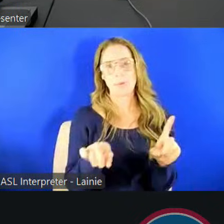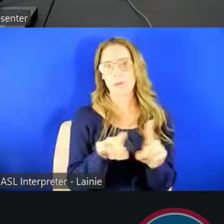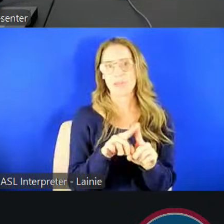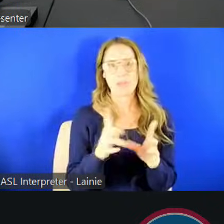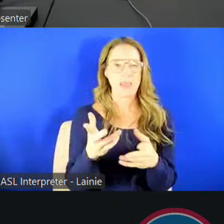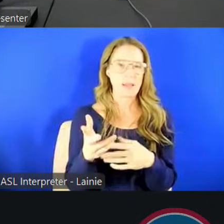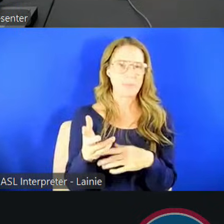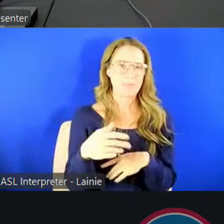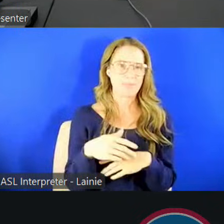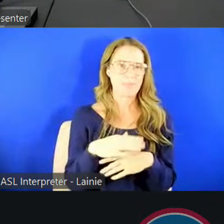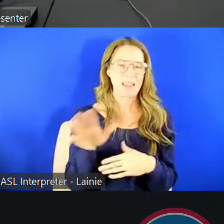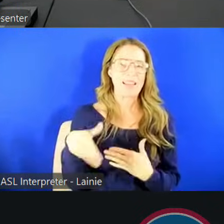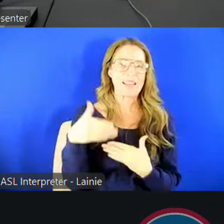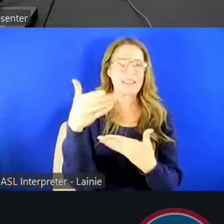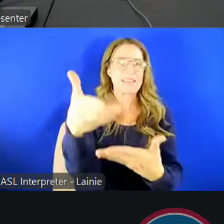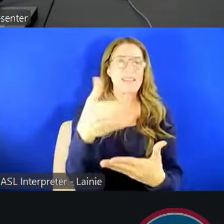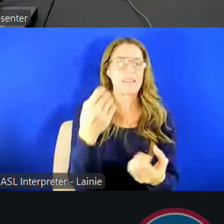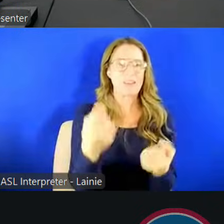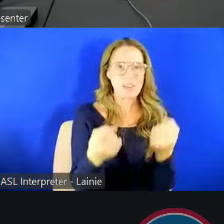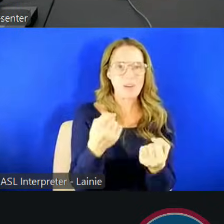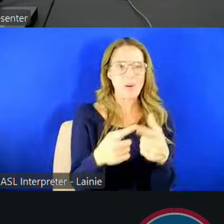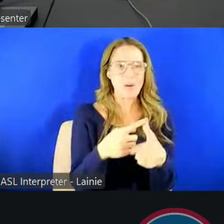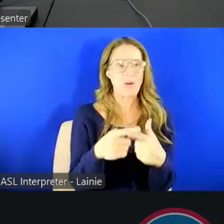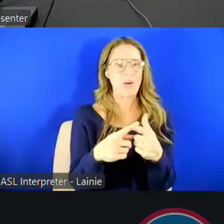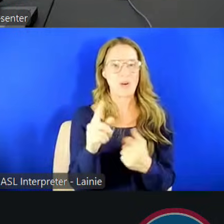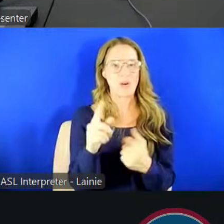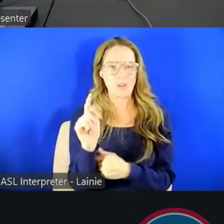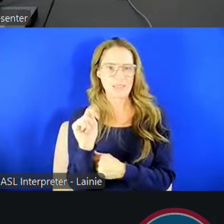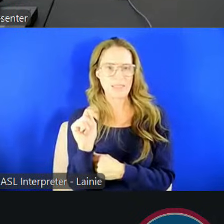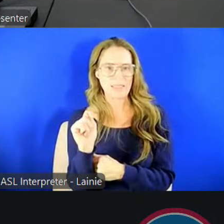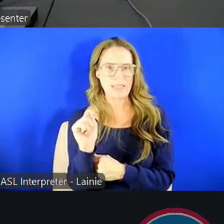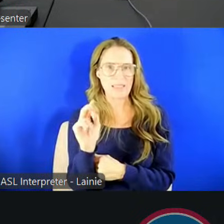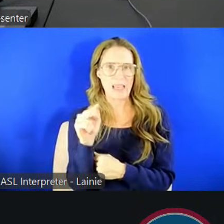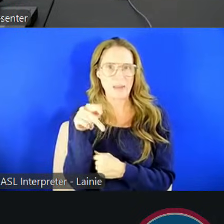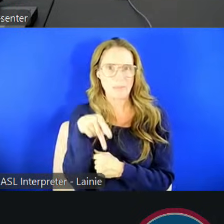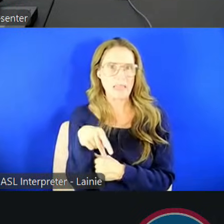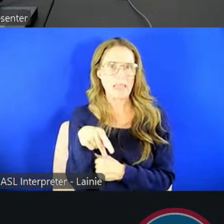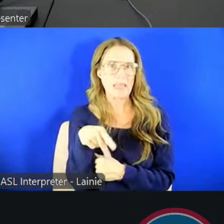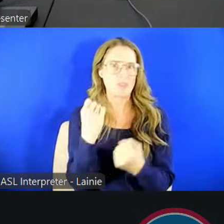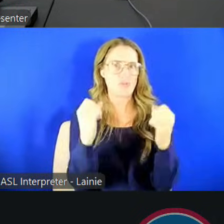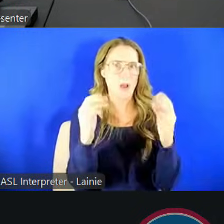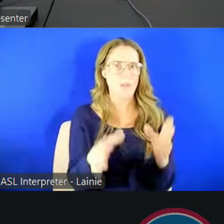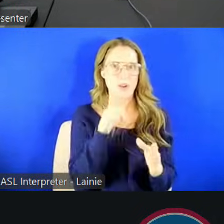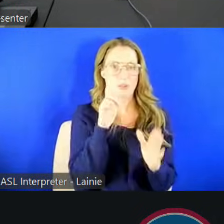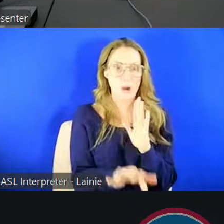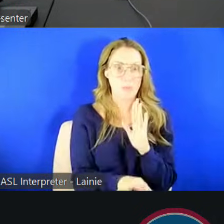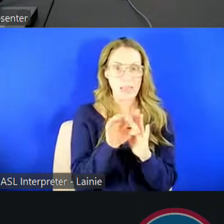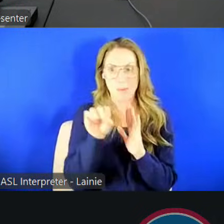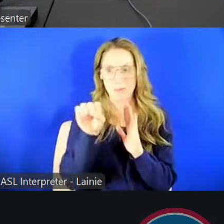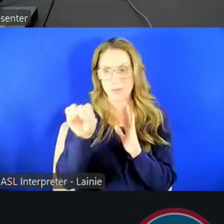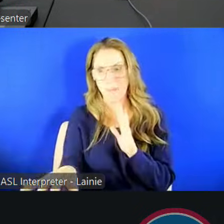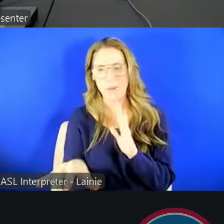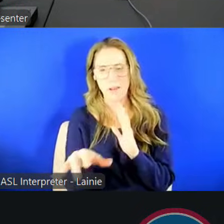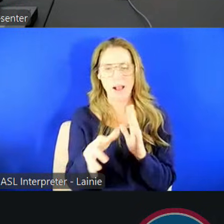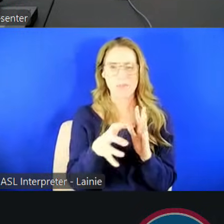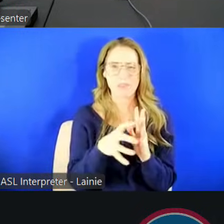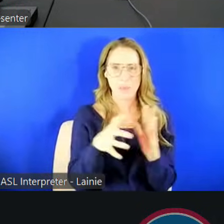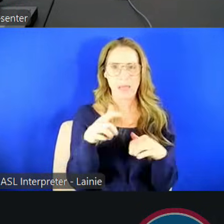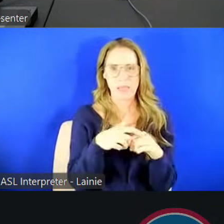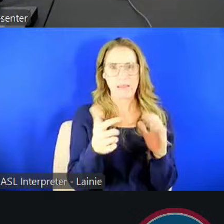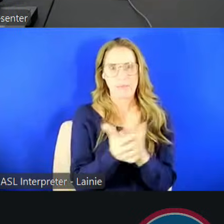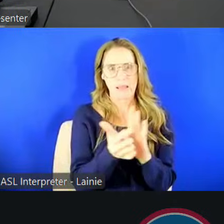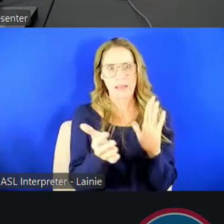and, TNP drivers that are picking up, dropping off in the lanes. So, yeah. Thank you. We'll